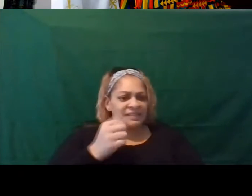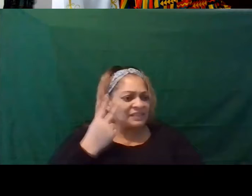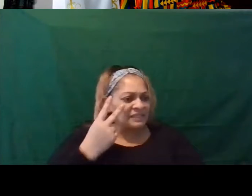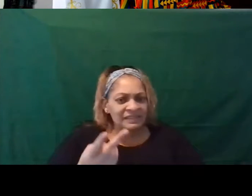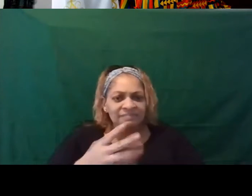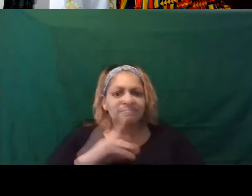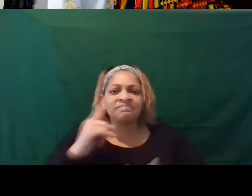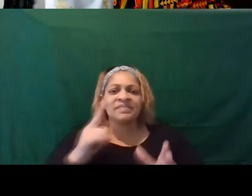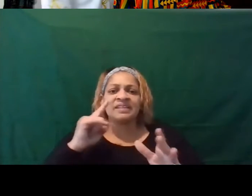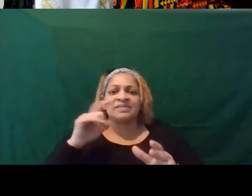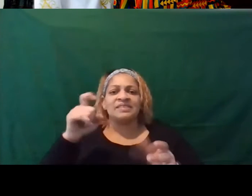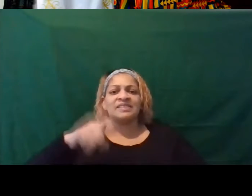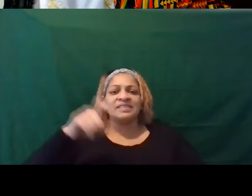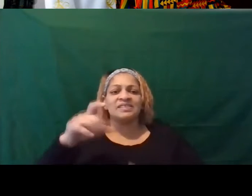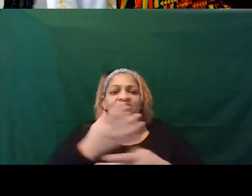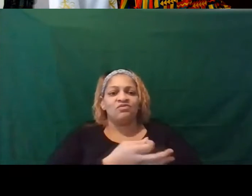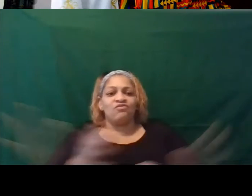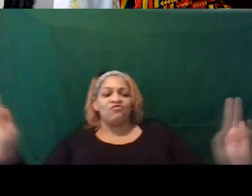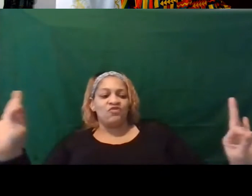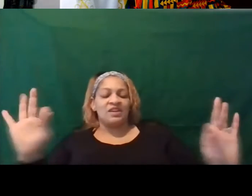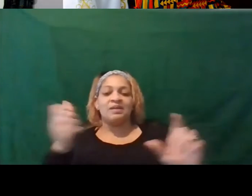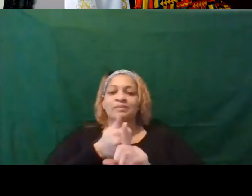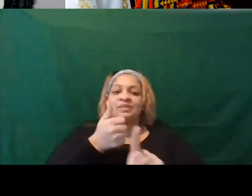prejudice as from the belief in matter.